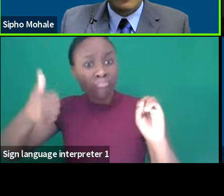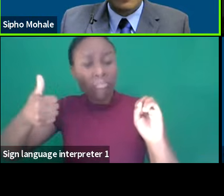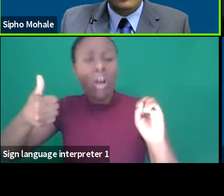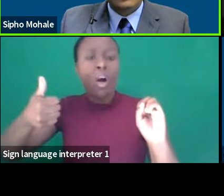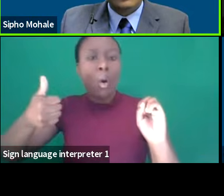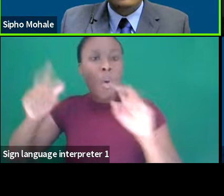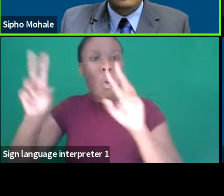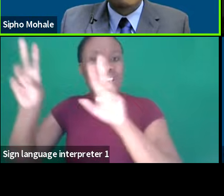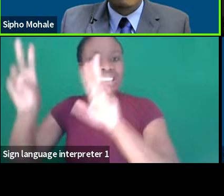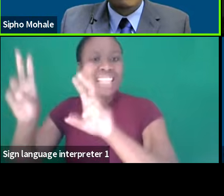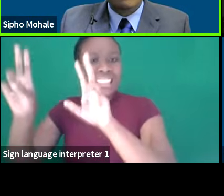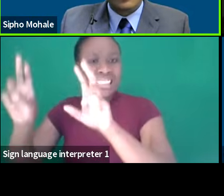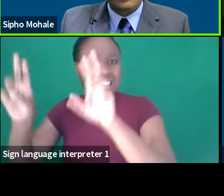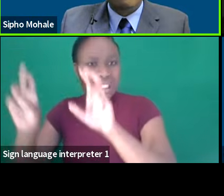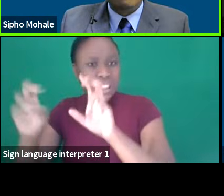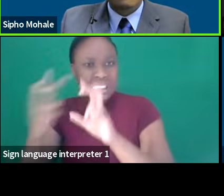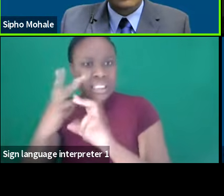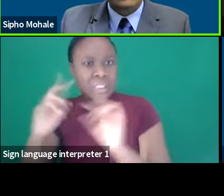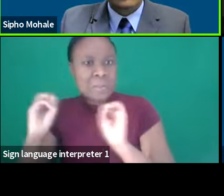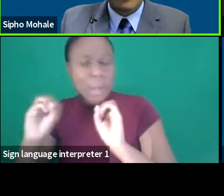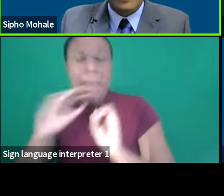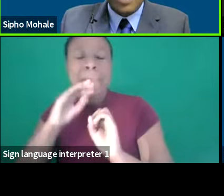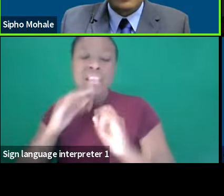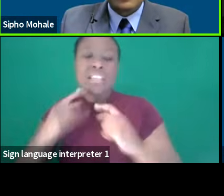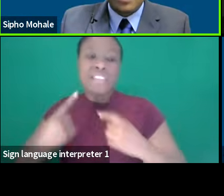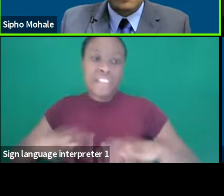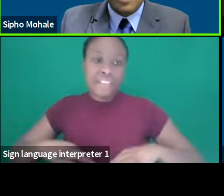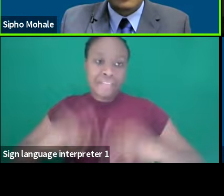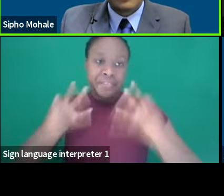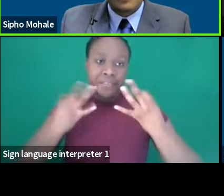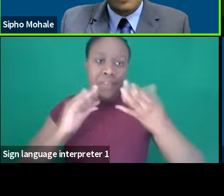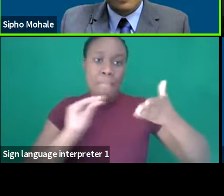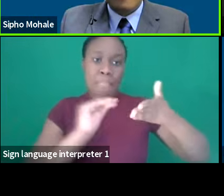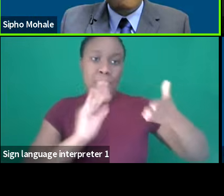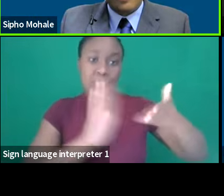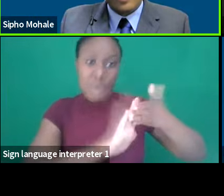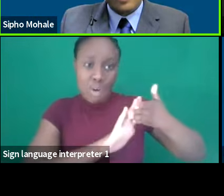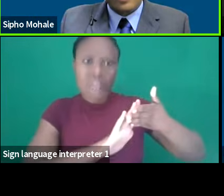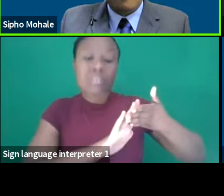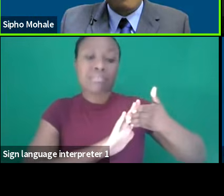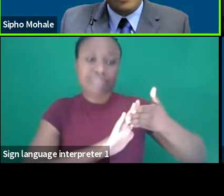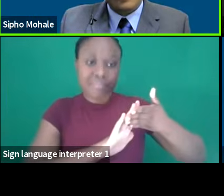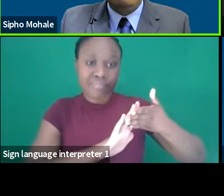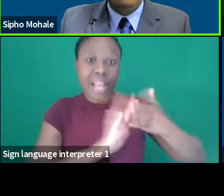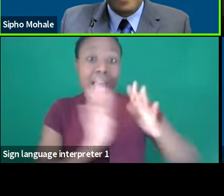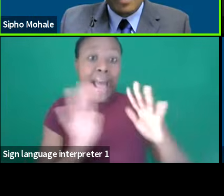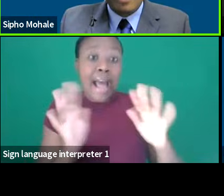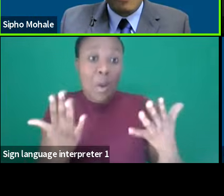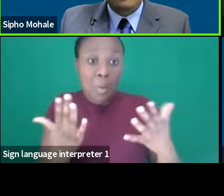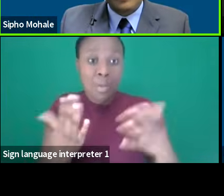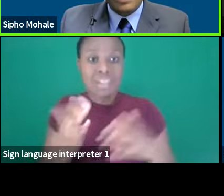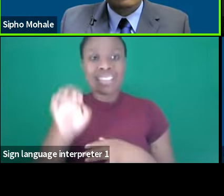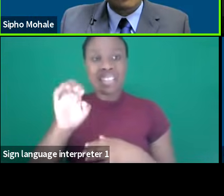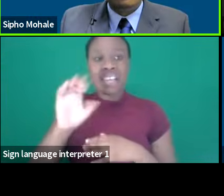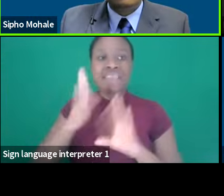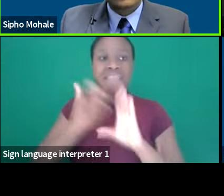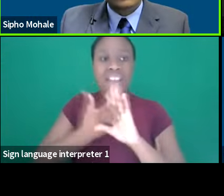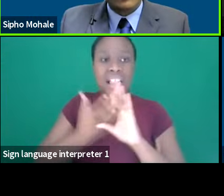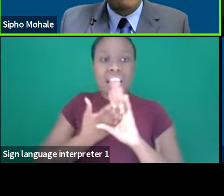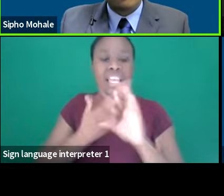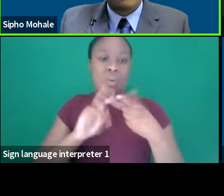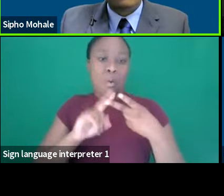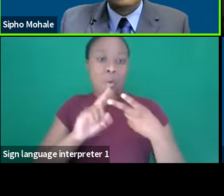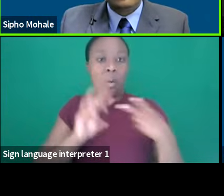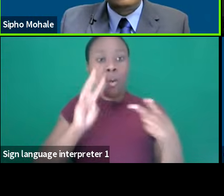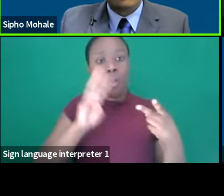can easily just book an appointment with us at SARS via our website or